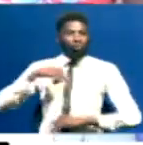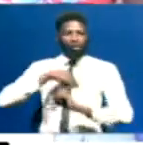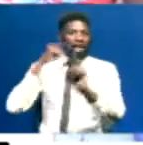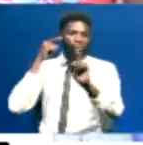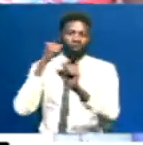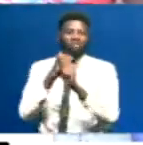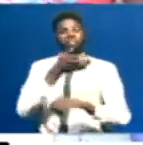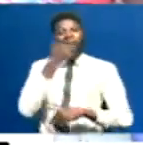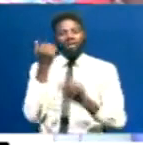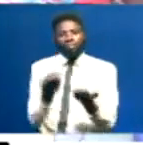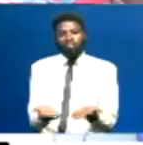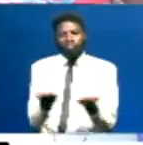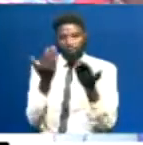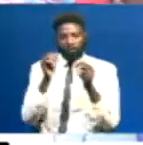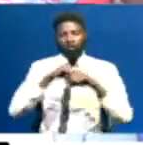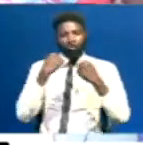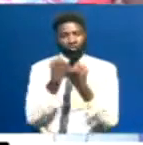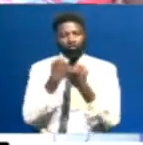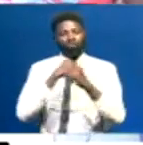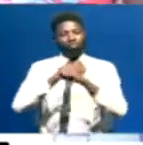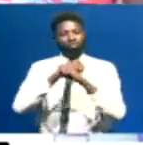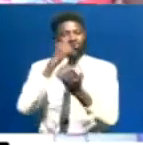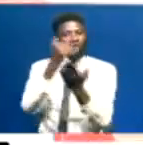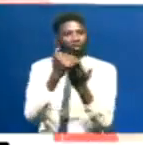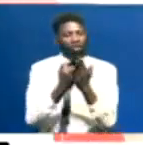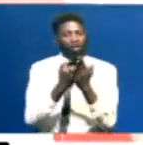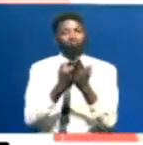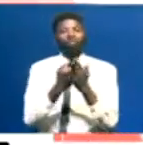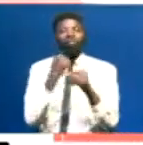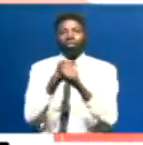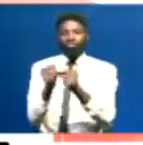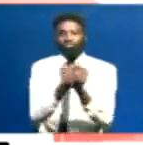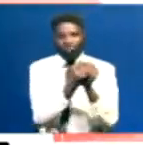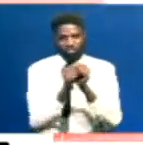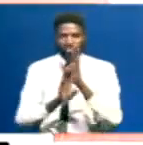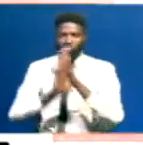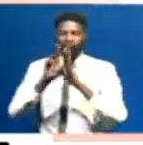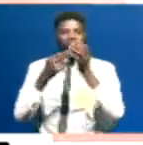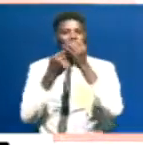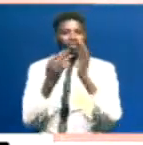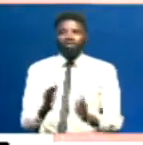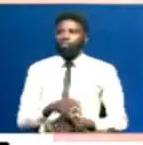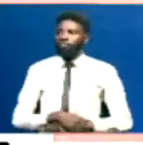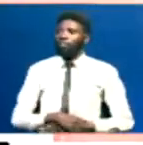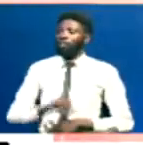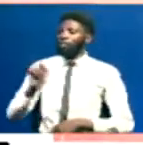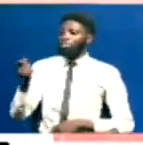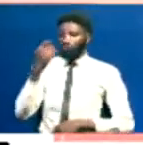protection programs with the support of our development partners. President William Ruto will officially open